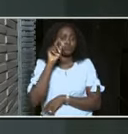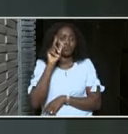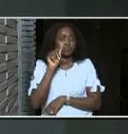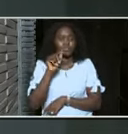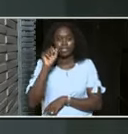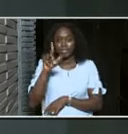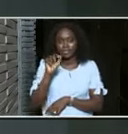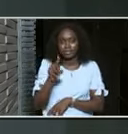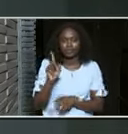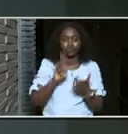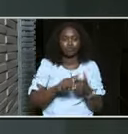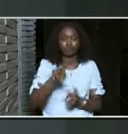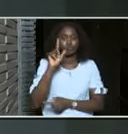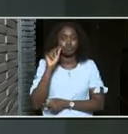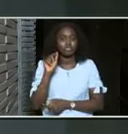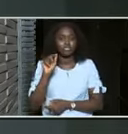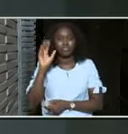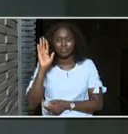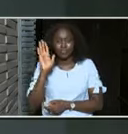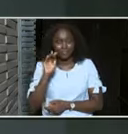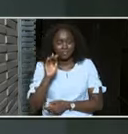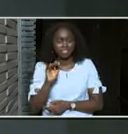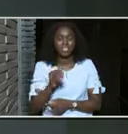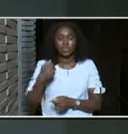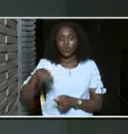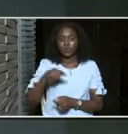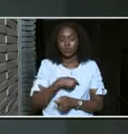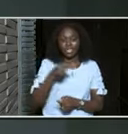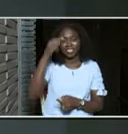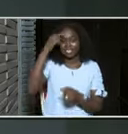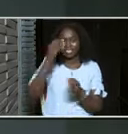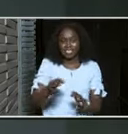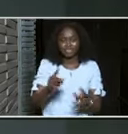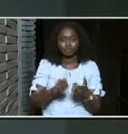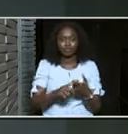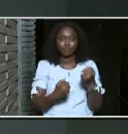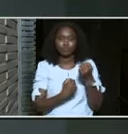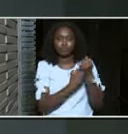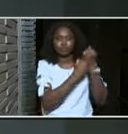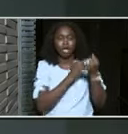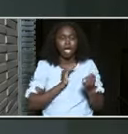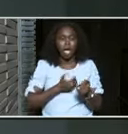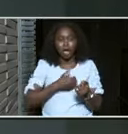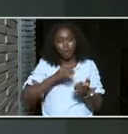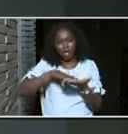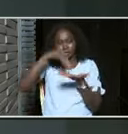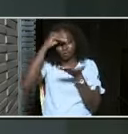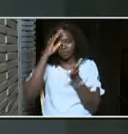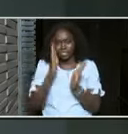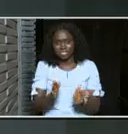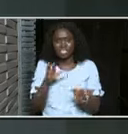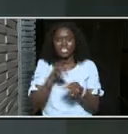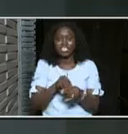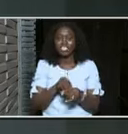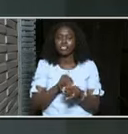to 2015, we decided to sponsor our students in